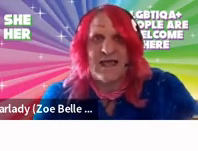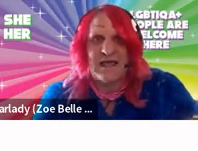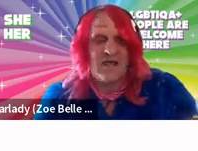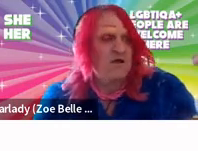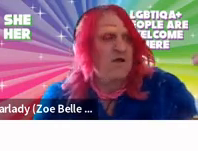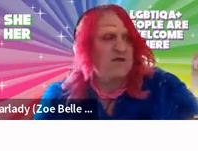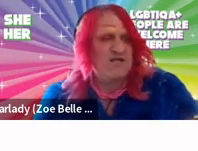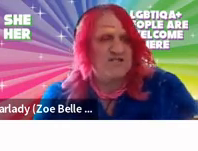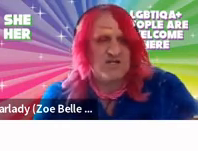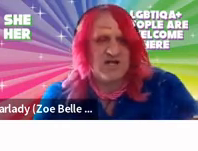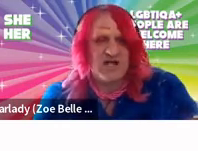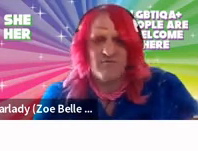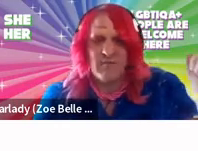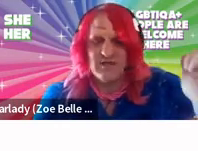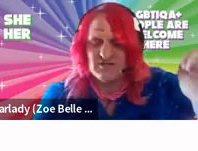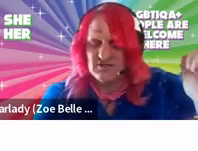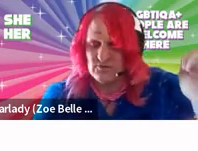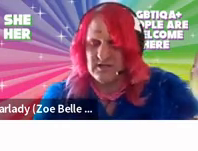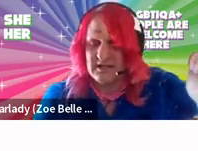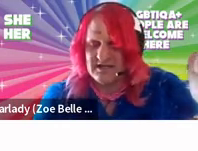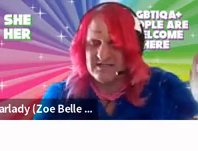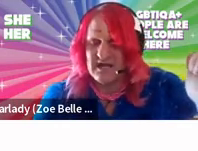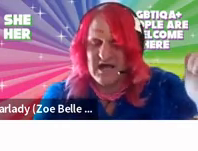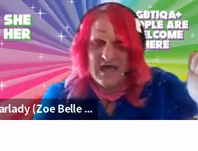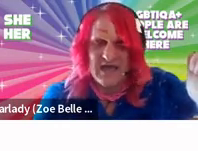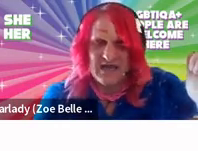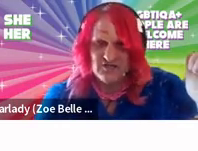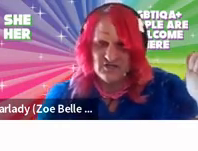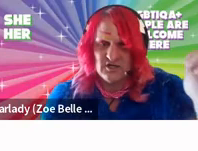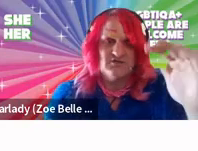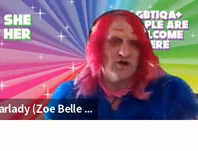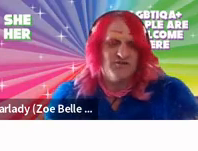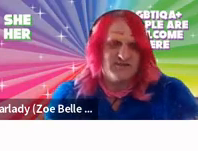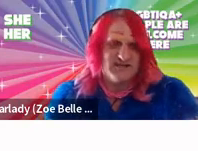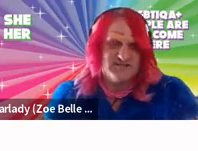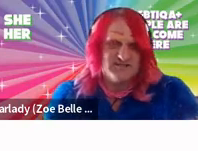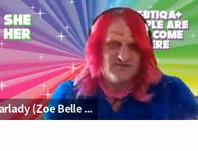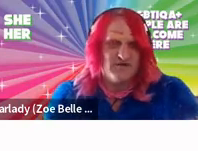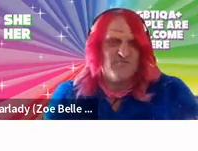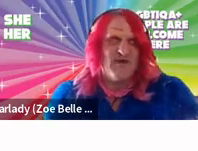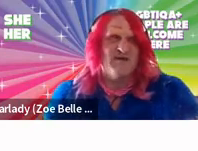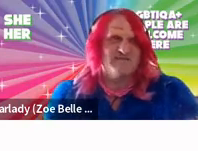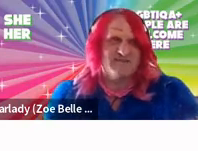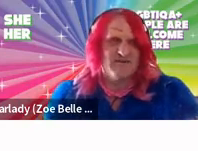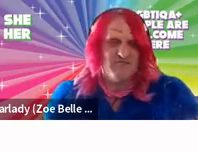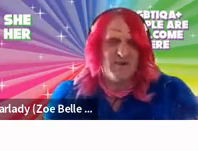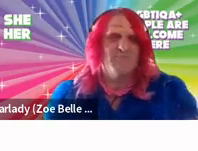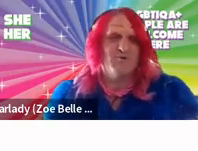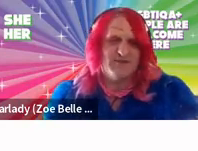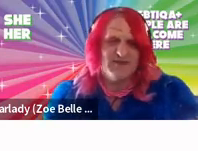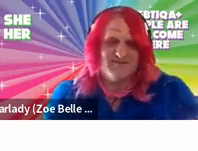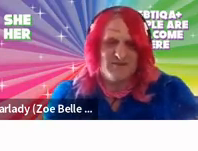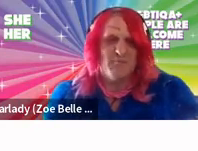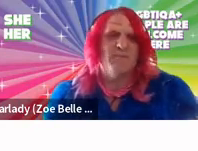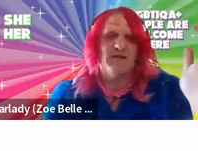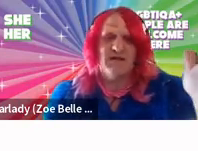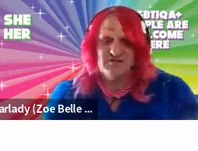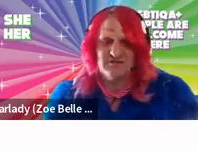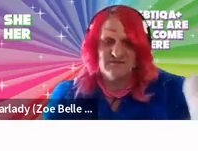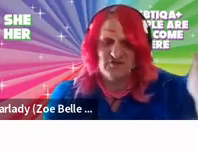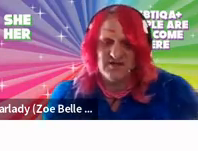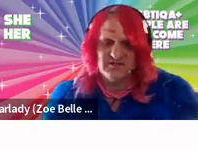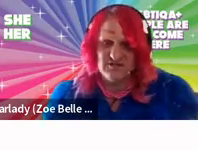significantly delaying their gender affirmation to a later age. Not that there's a different amounts of people within